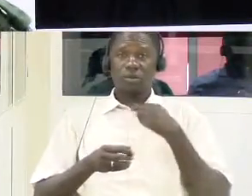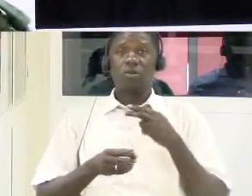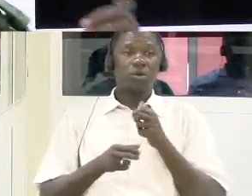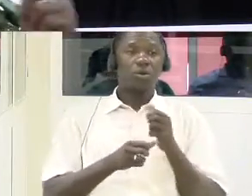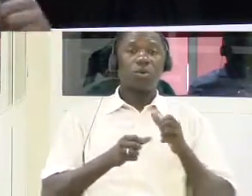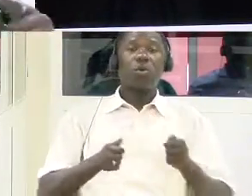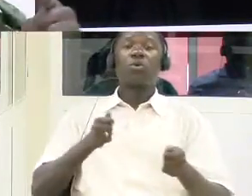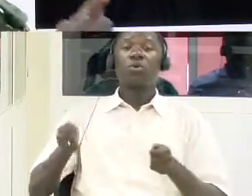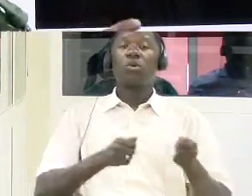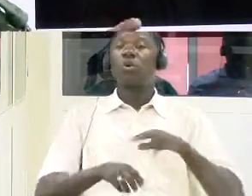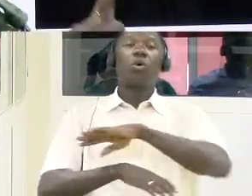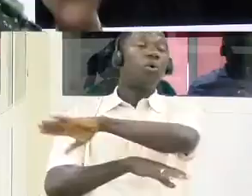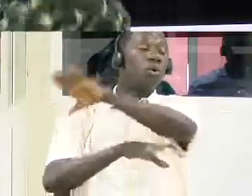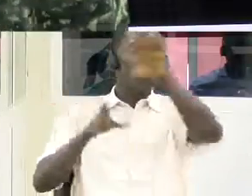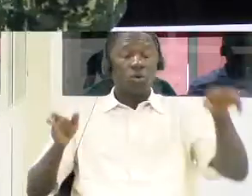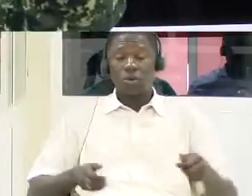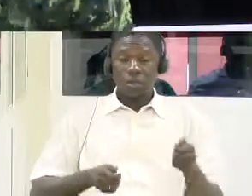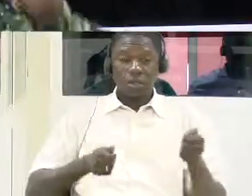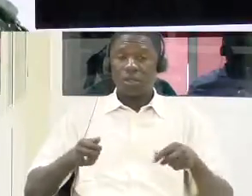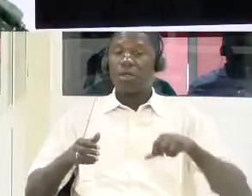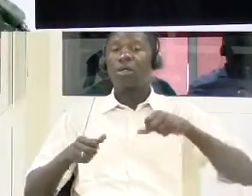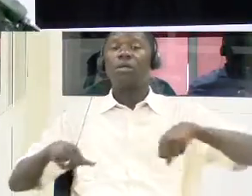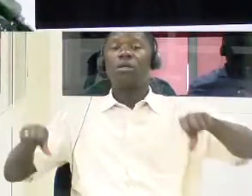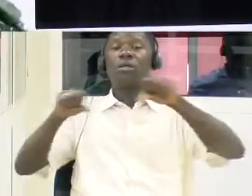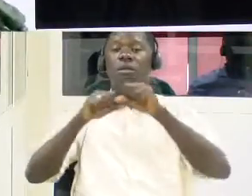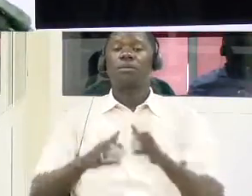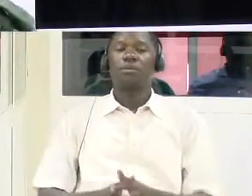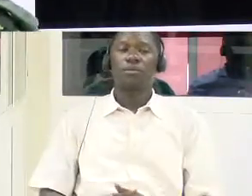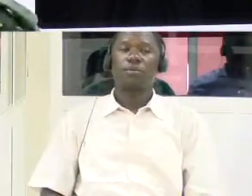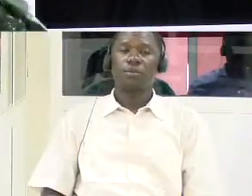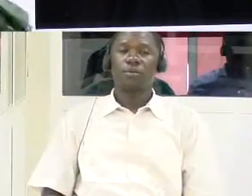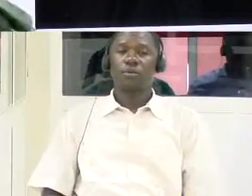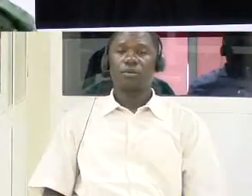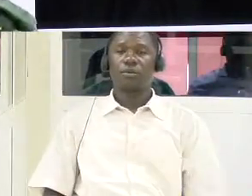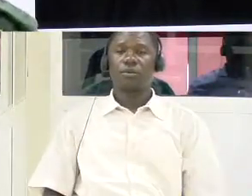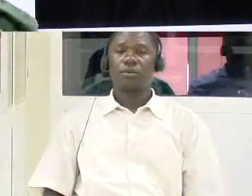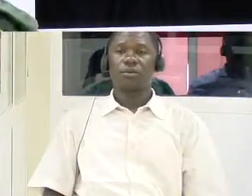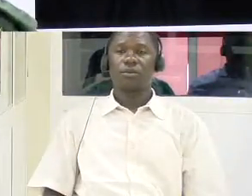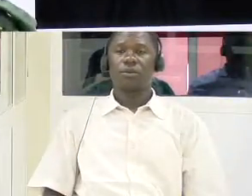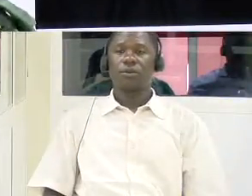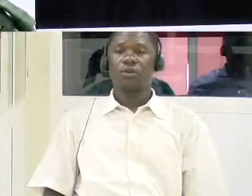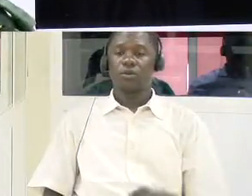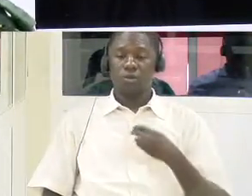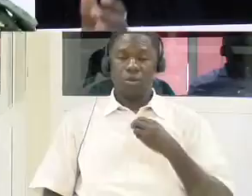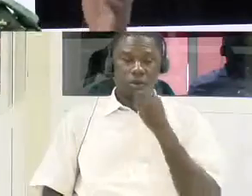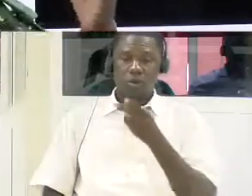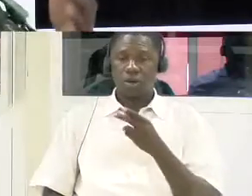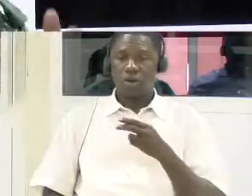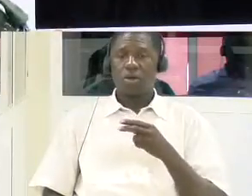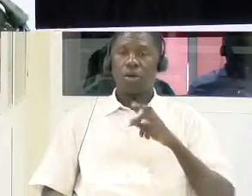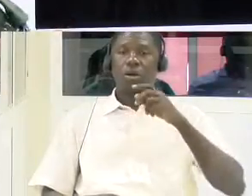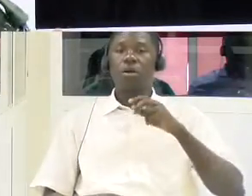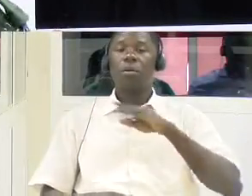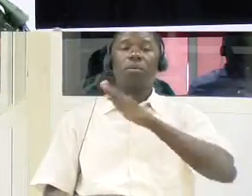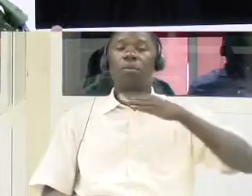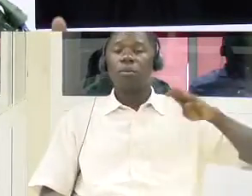decided to transfer the fighting position on top of the police building. And now I post